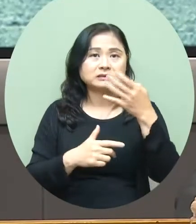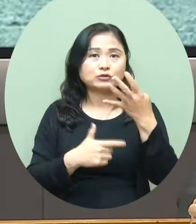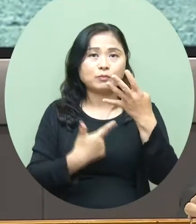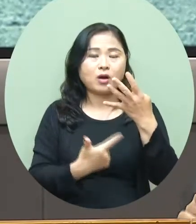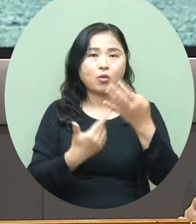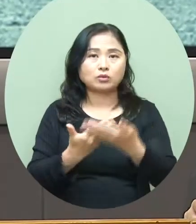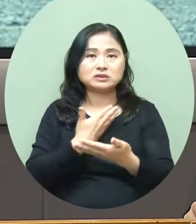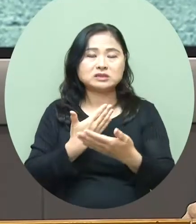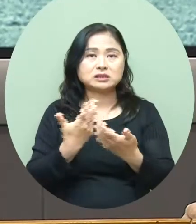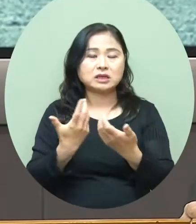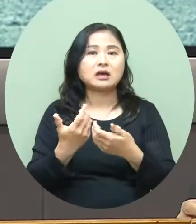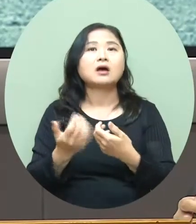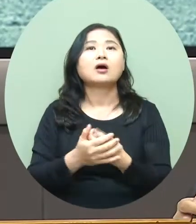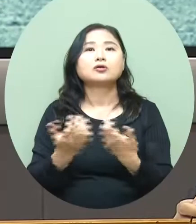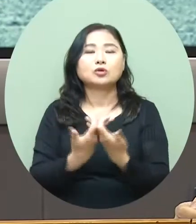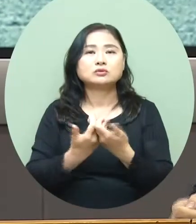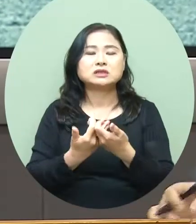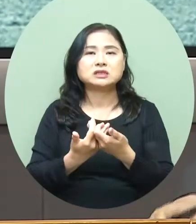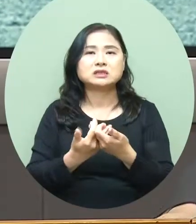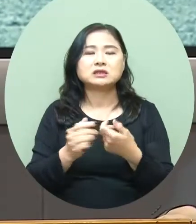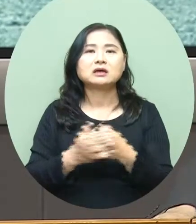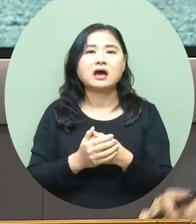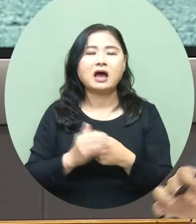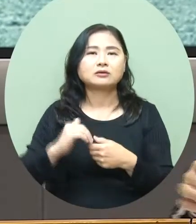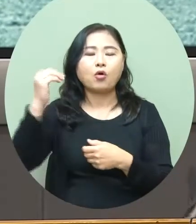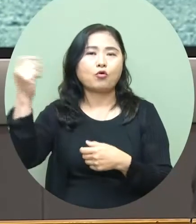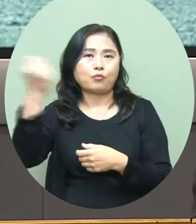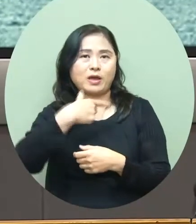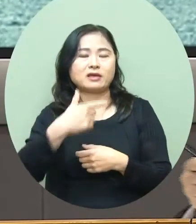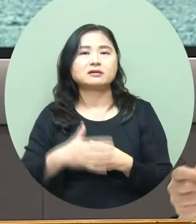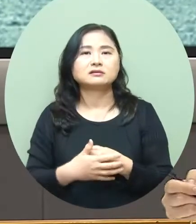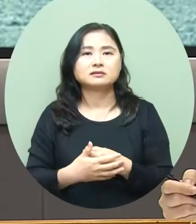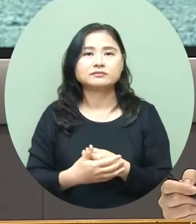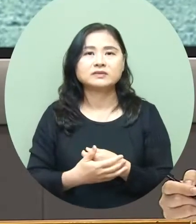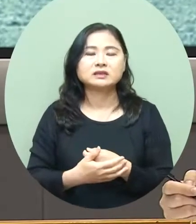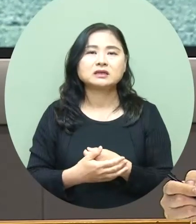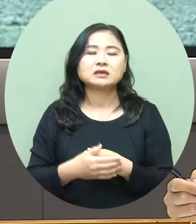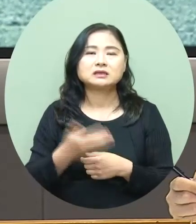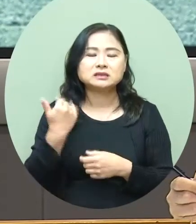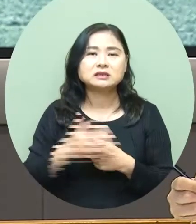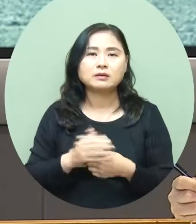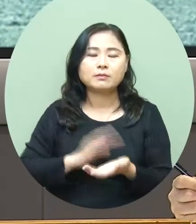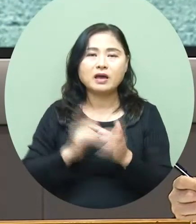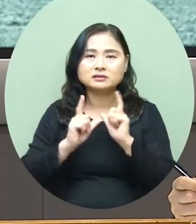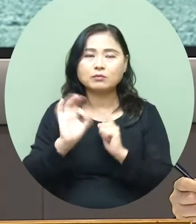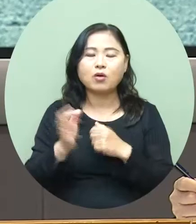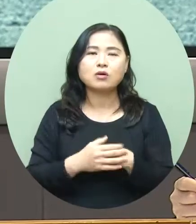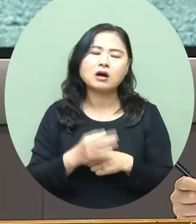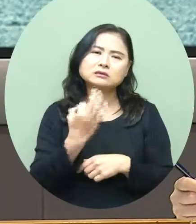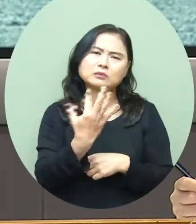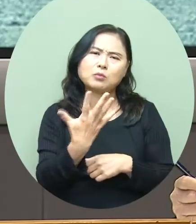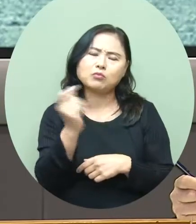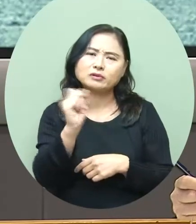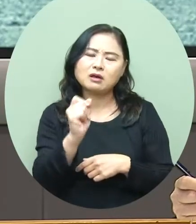This number is higher than the cases we found before April 8th. For those cases, asymptomatic cases made up